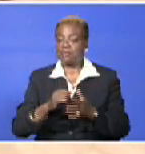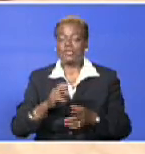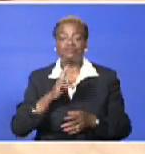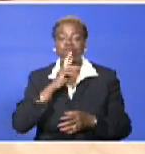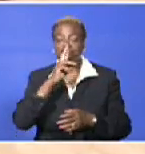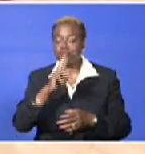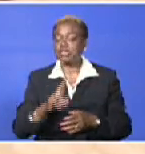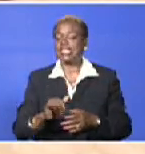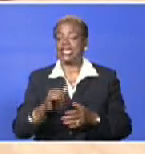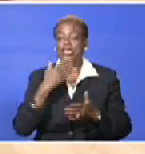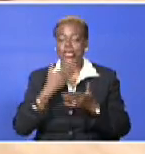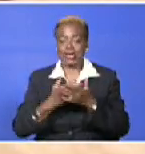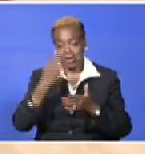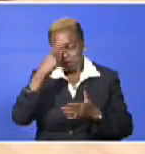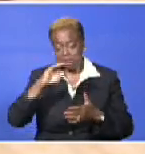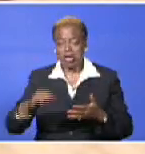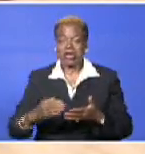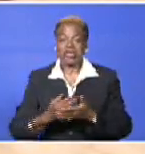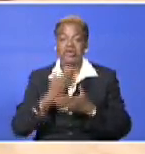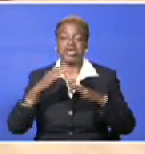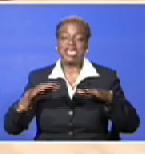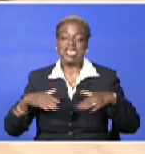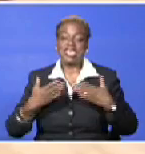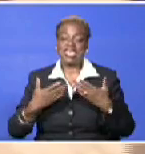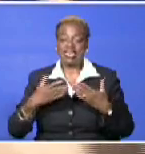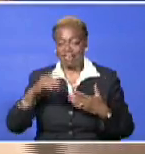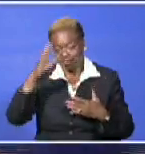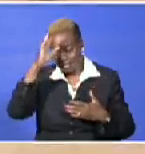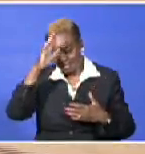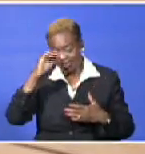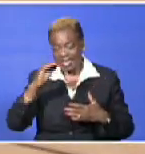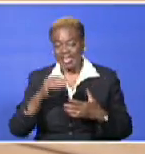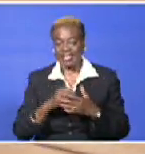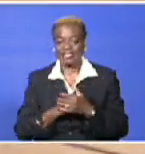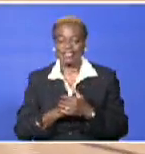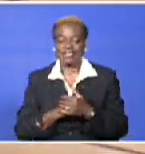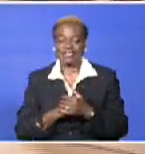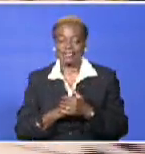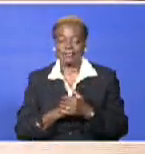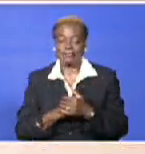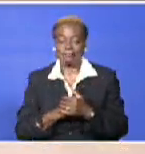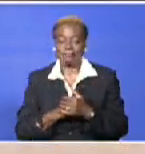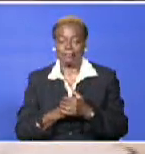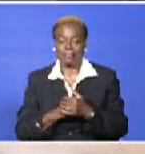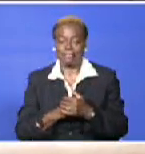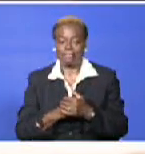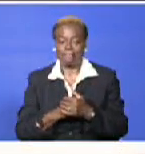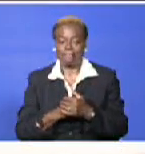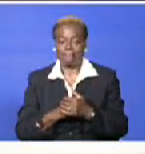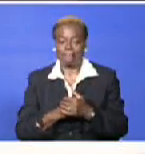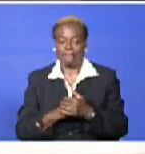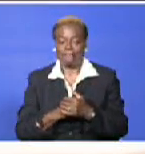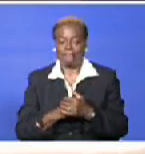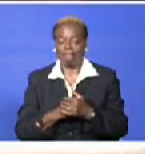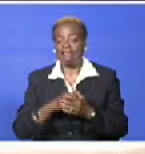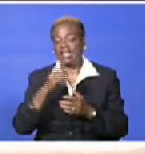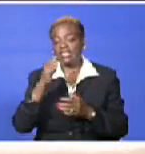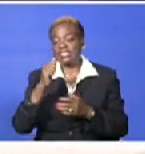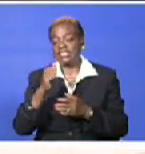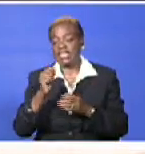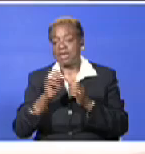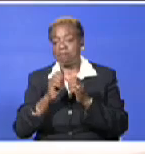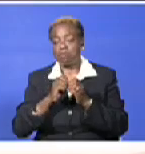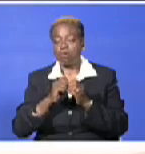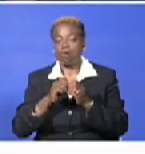young guys. And that's why we played them a little bit more, just so we could see how they would deal with that physicality. I know these kind of trips give you like 10 extra practices and stuff too. Does that help you